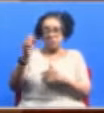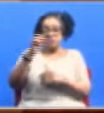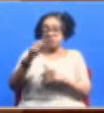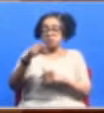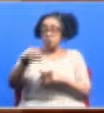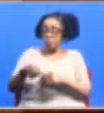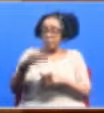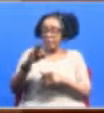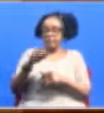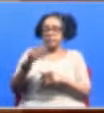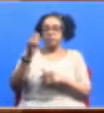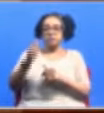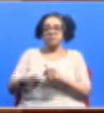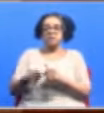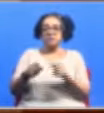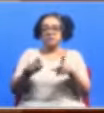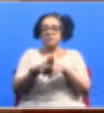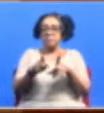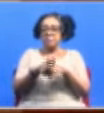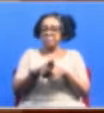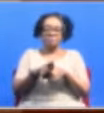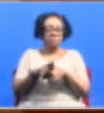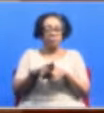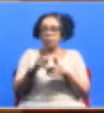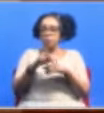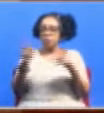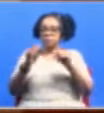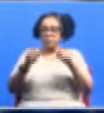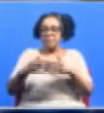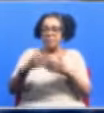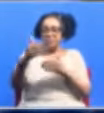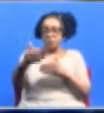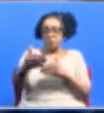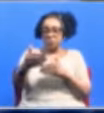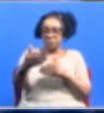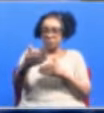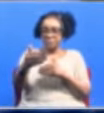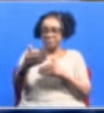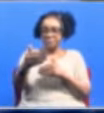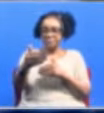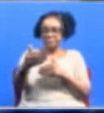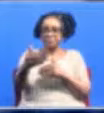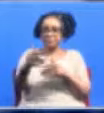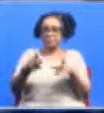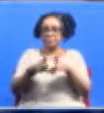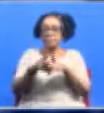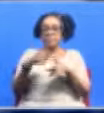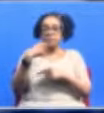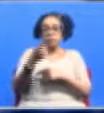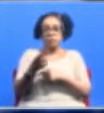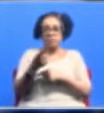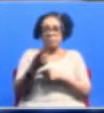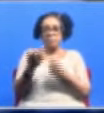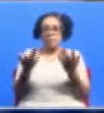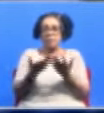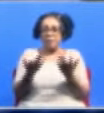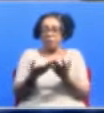of 2022 was not tenable going forward. I've told him about, how endemic corruption